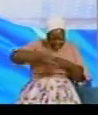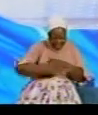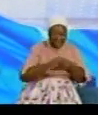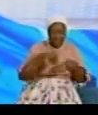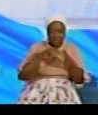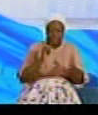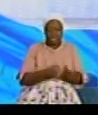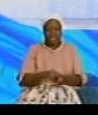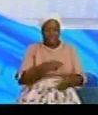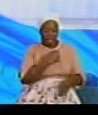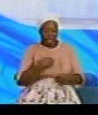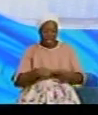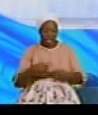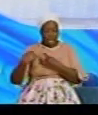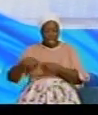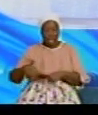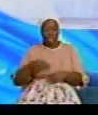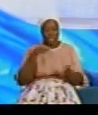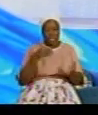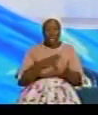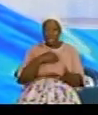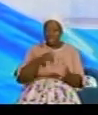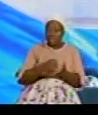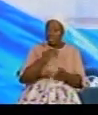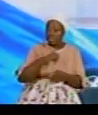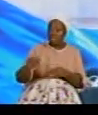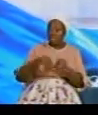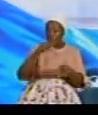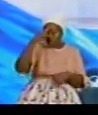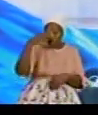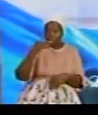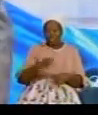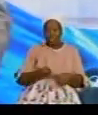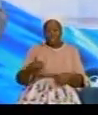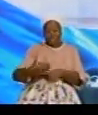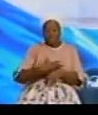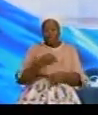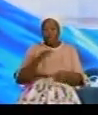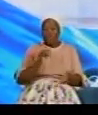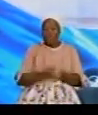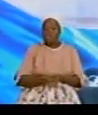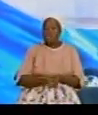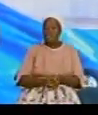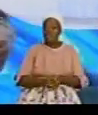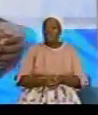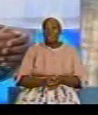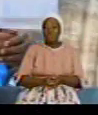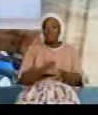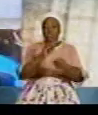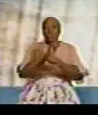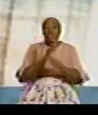it's done because of the influence of traditionalism. Look at